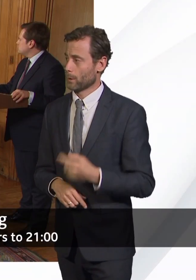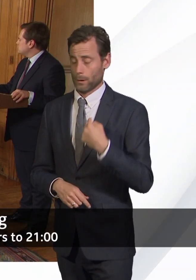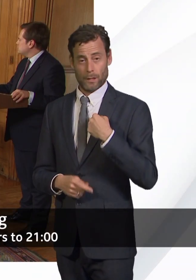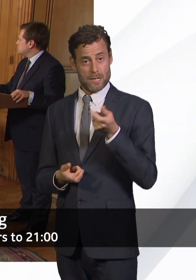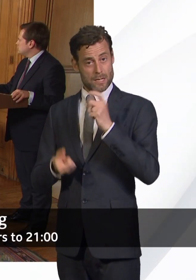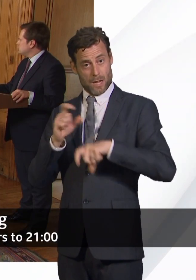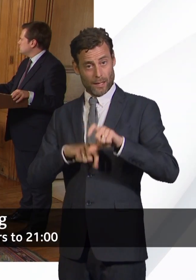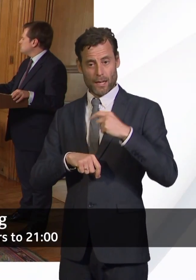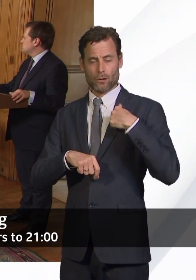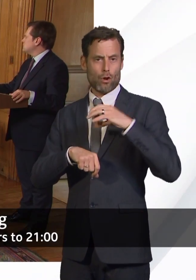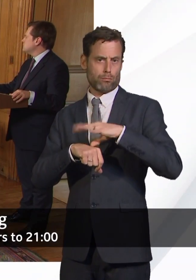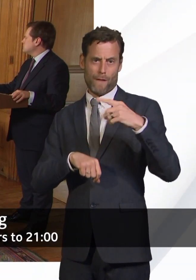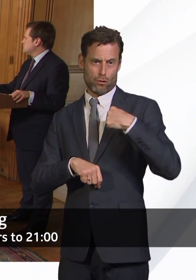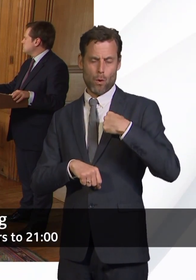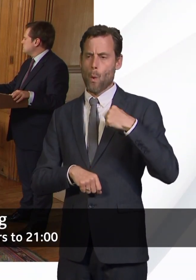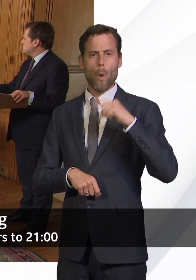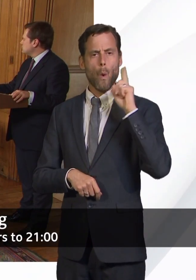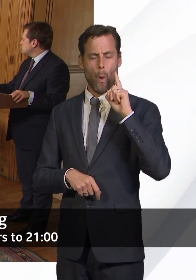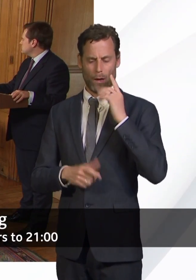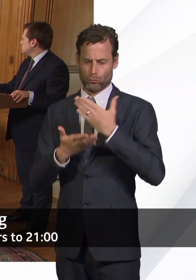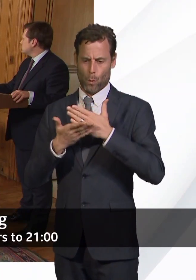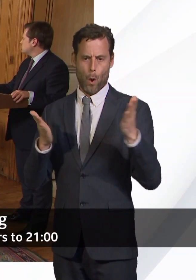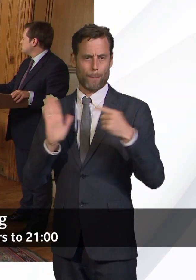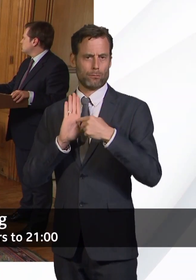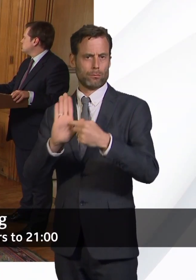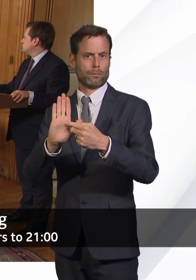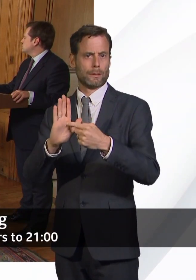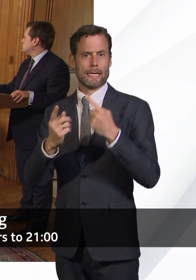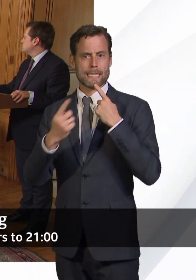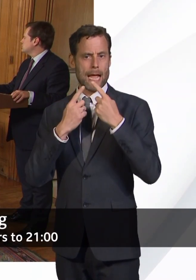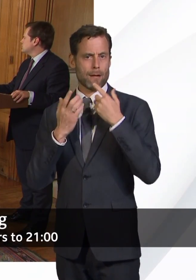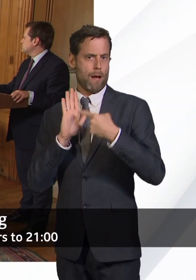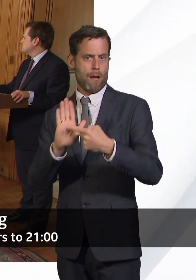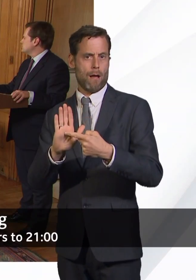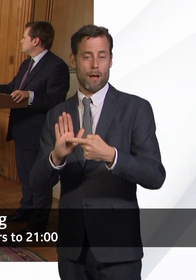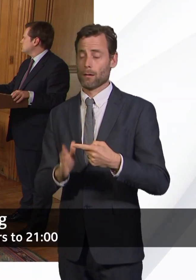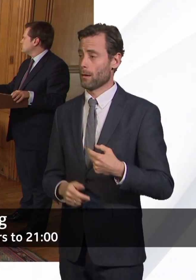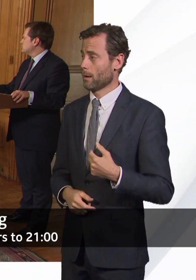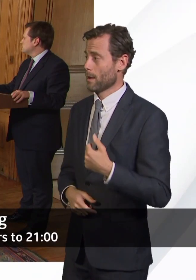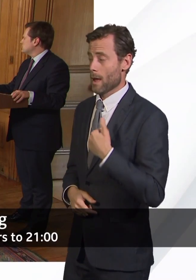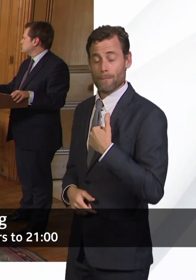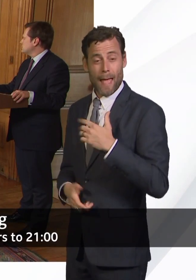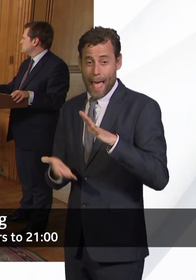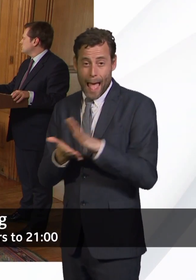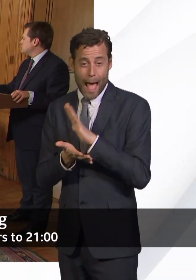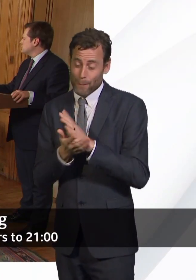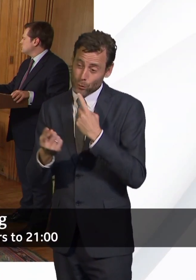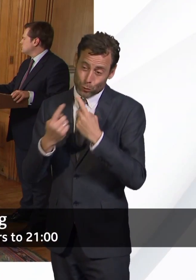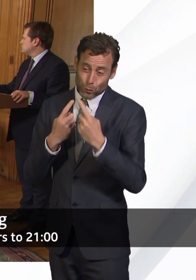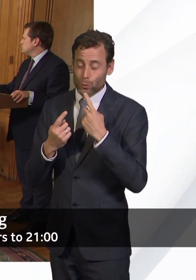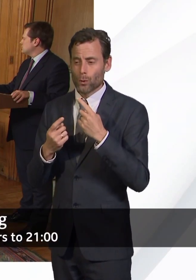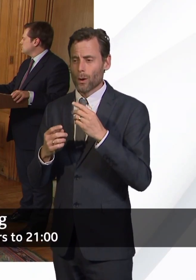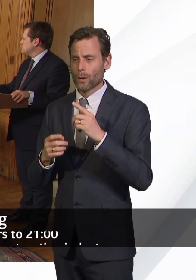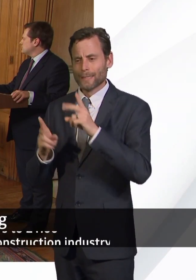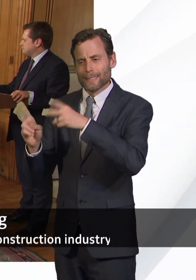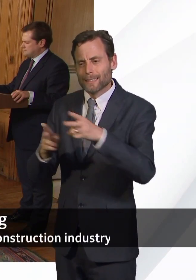on a basis of transparency of data. I'm absolutely delighted to discuss death statistics comparisons